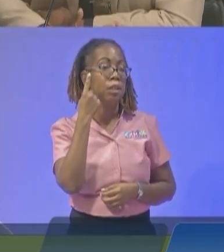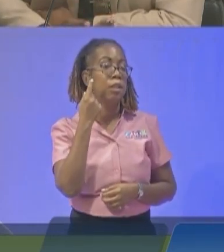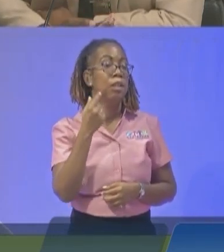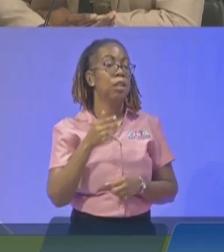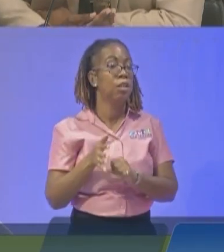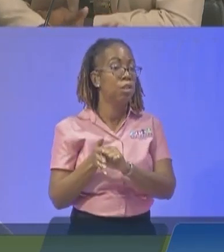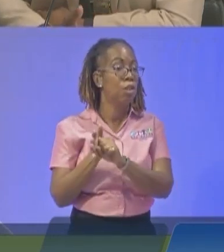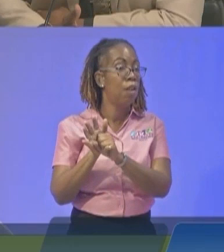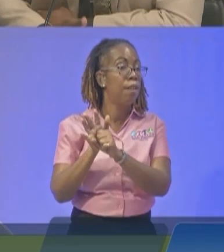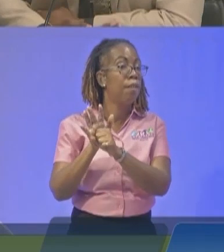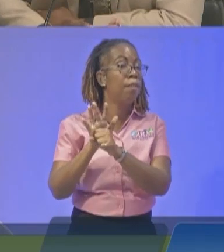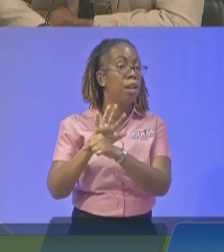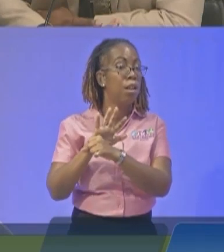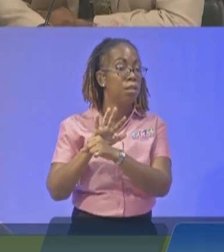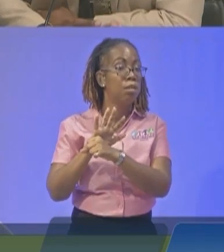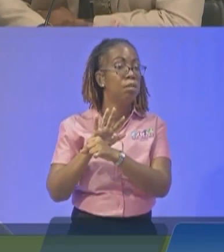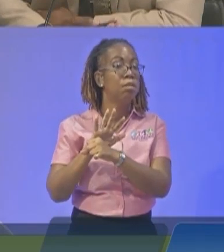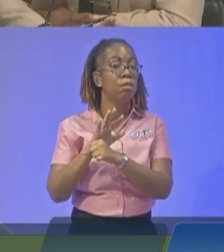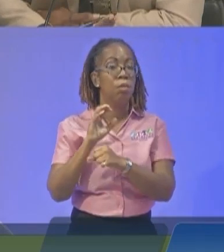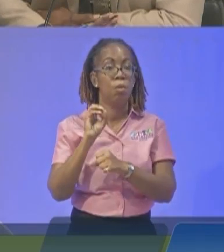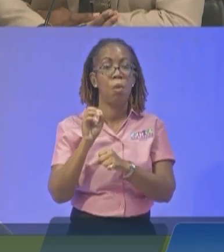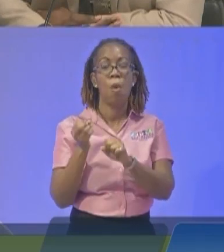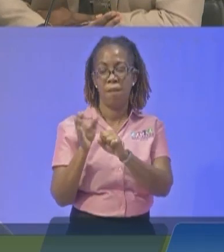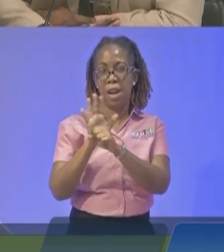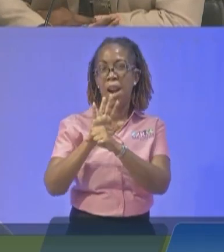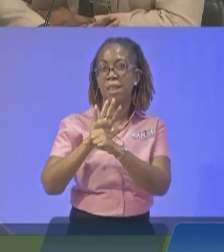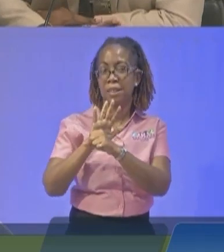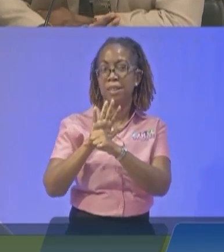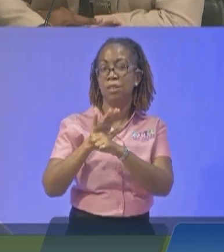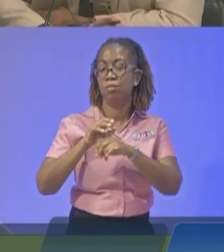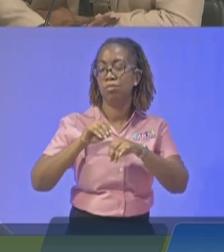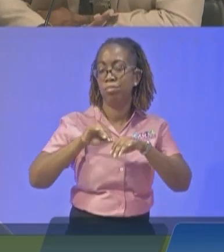establishing itself within the population. So we don't